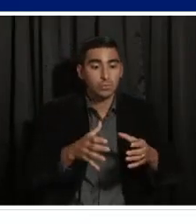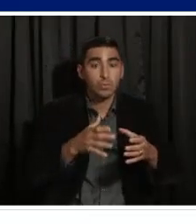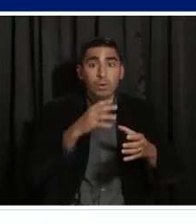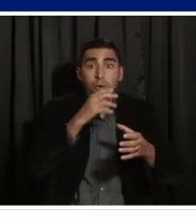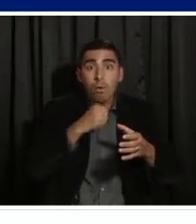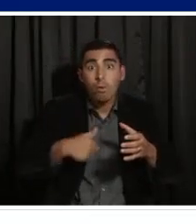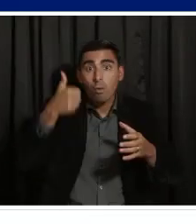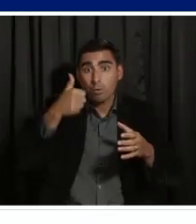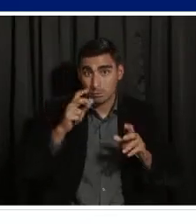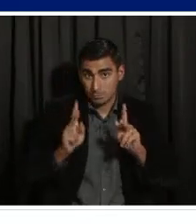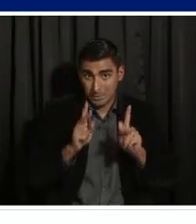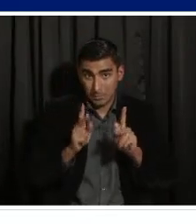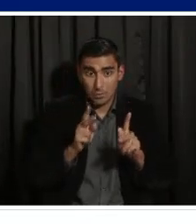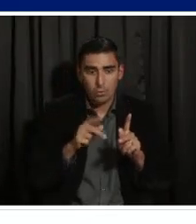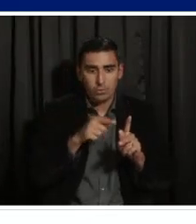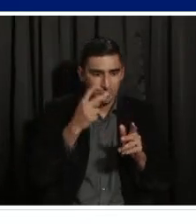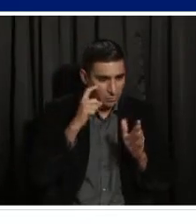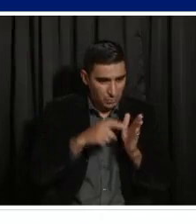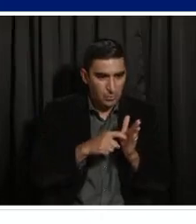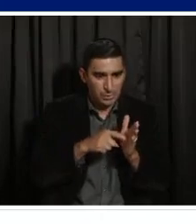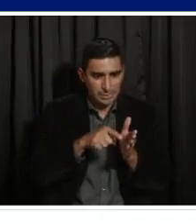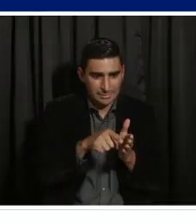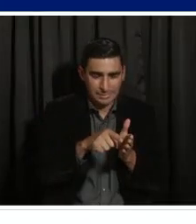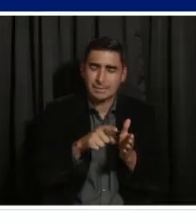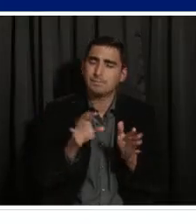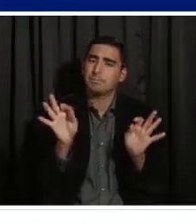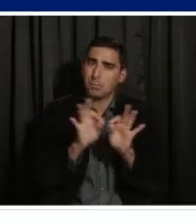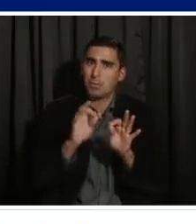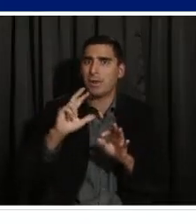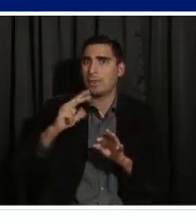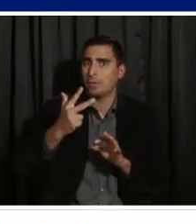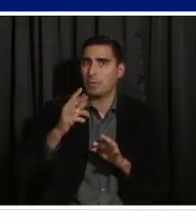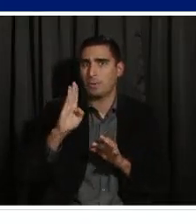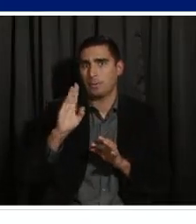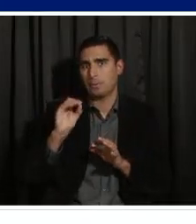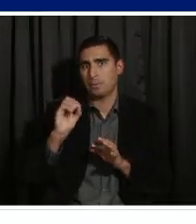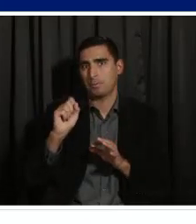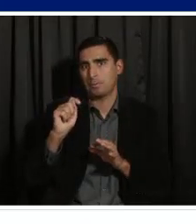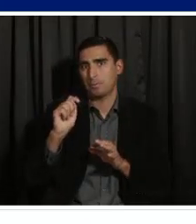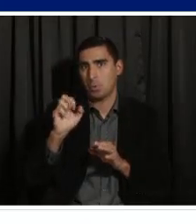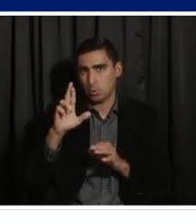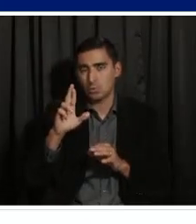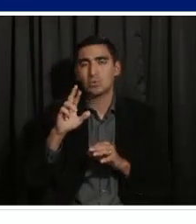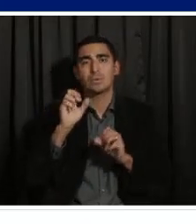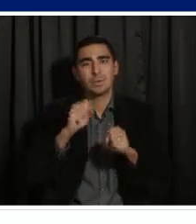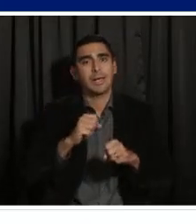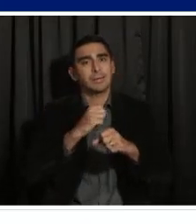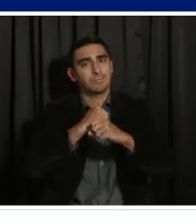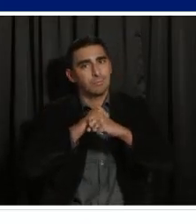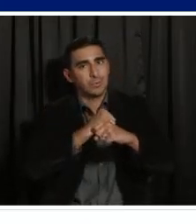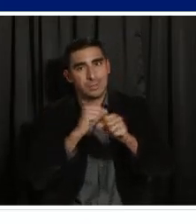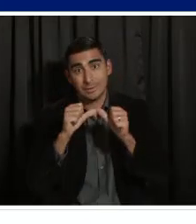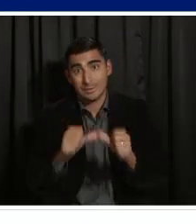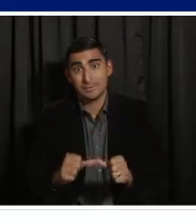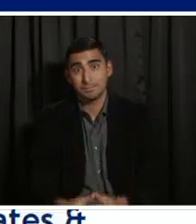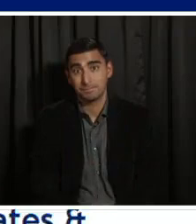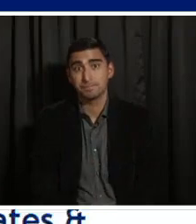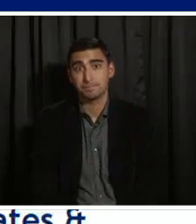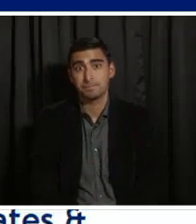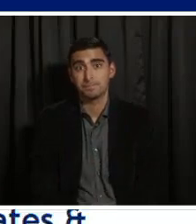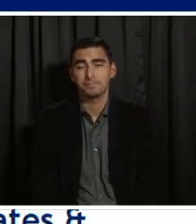ratio, an important reminder for booster doses to have that added protection against severe disease. Next slide, please.